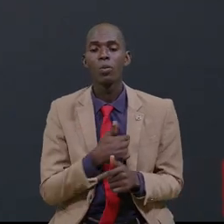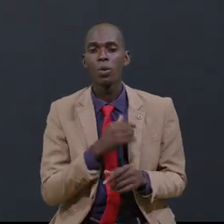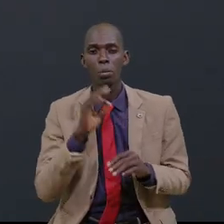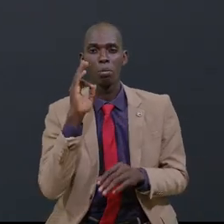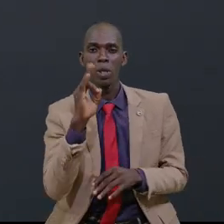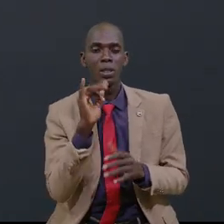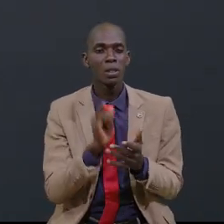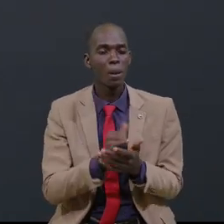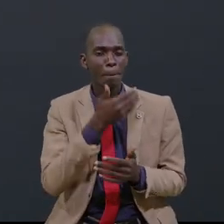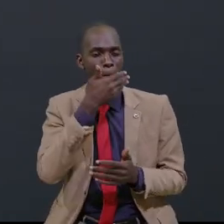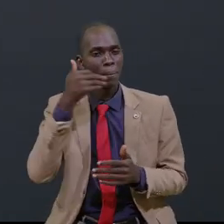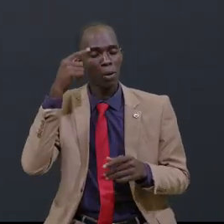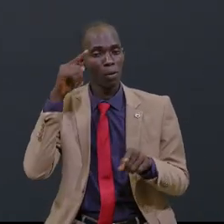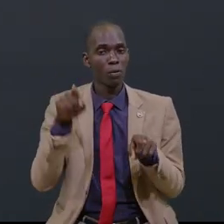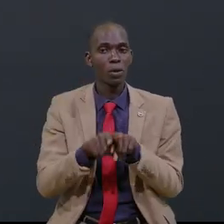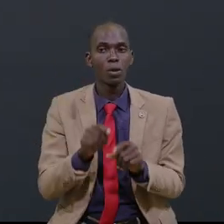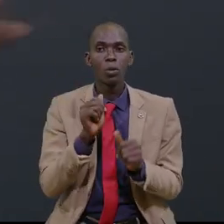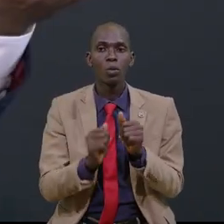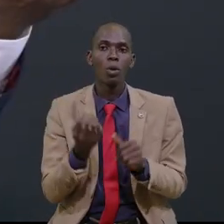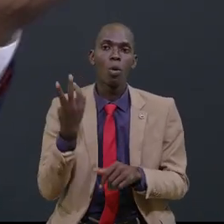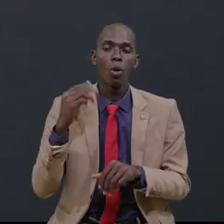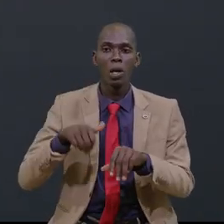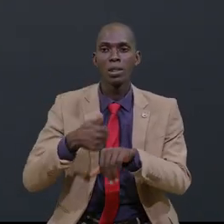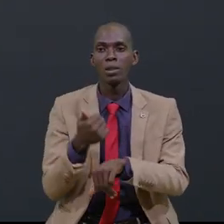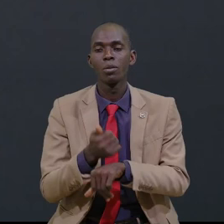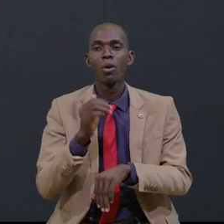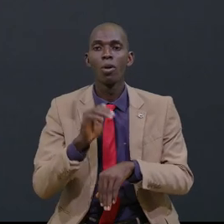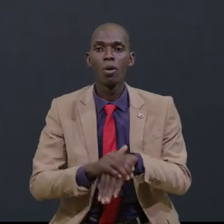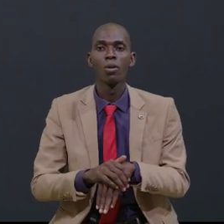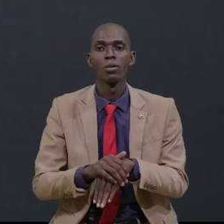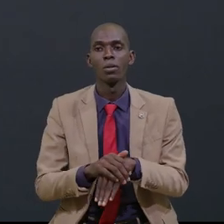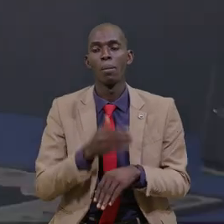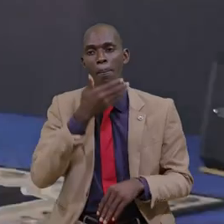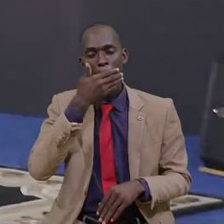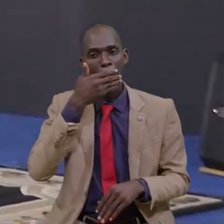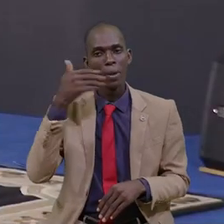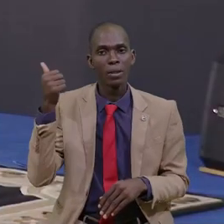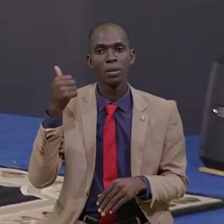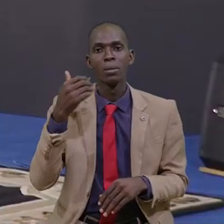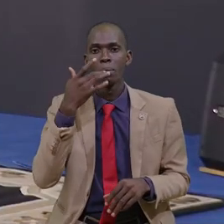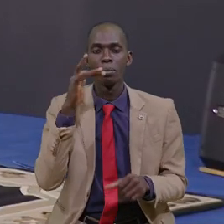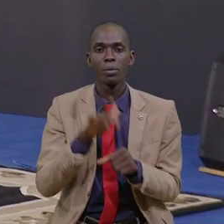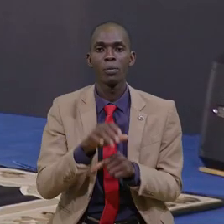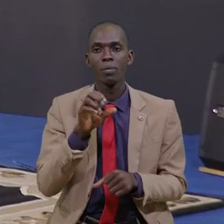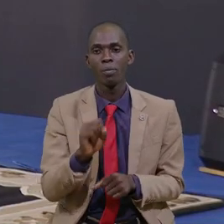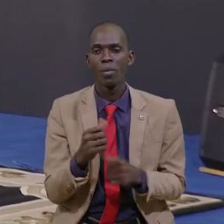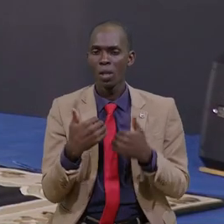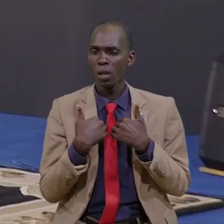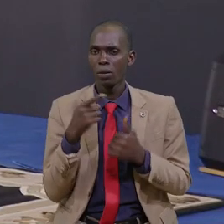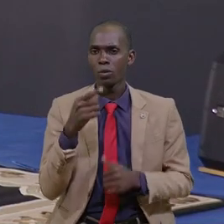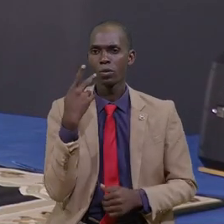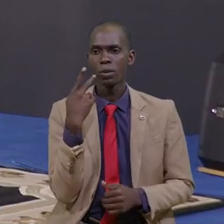he says, which was established upon better promises. Have you seen that